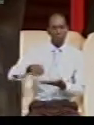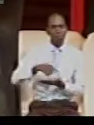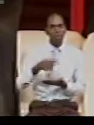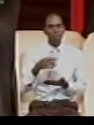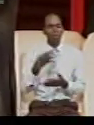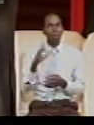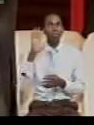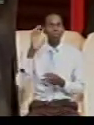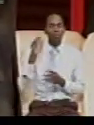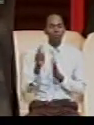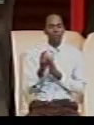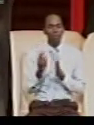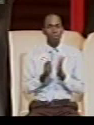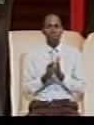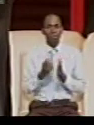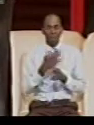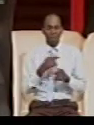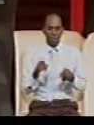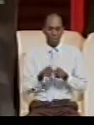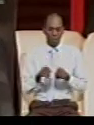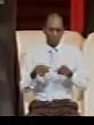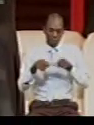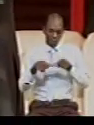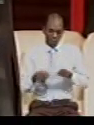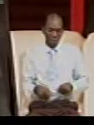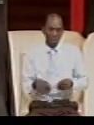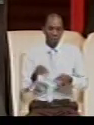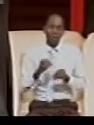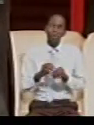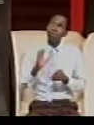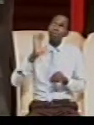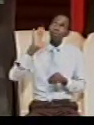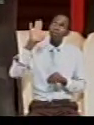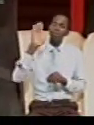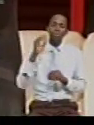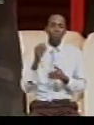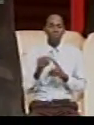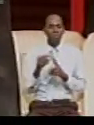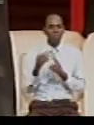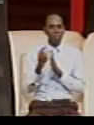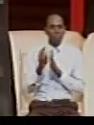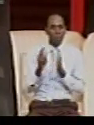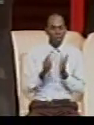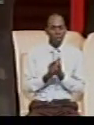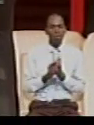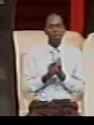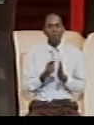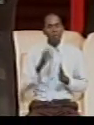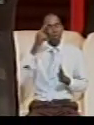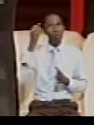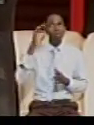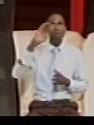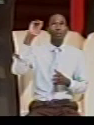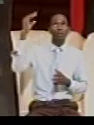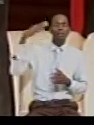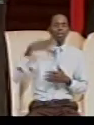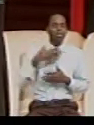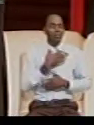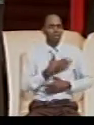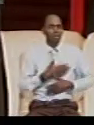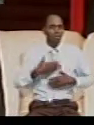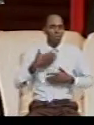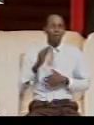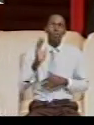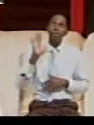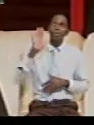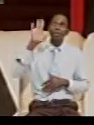circle, as we abide in him, depending on his grace, enjoying his salvation, we will